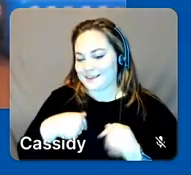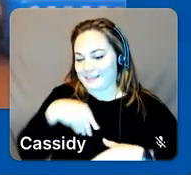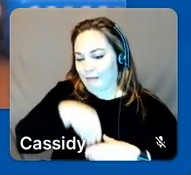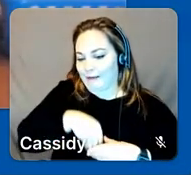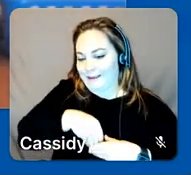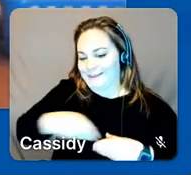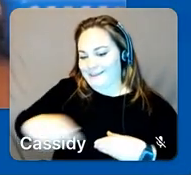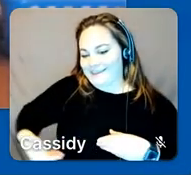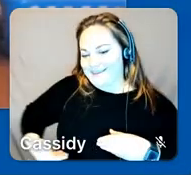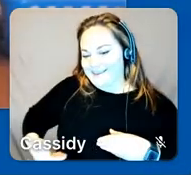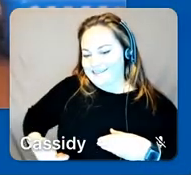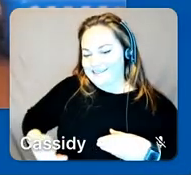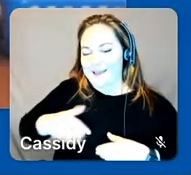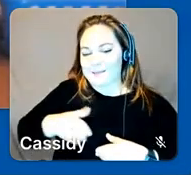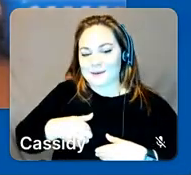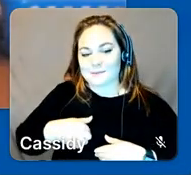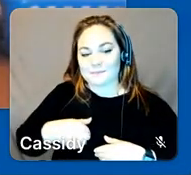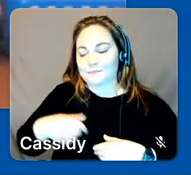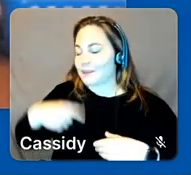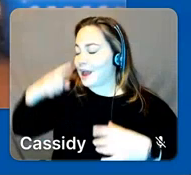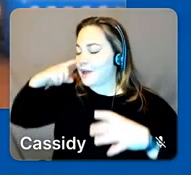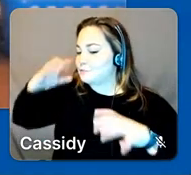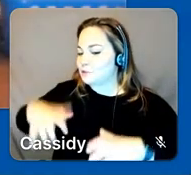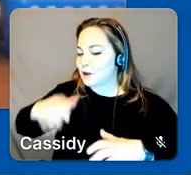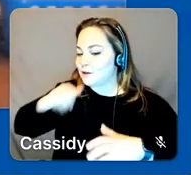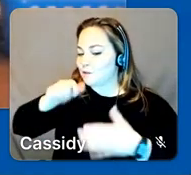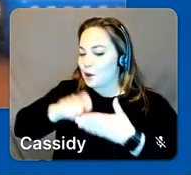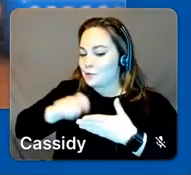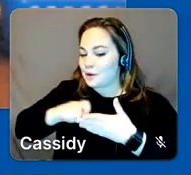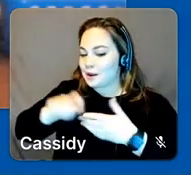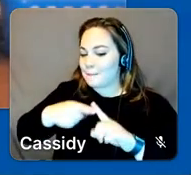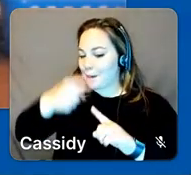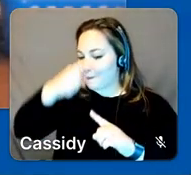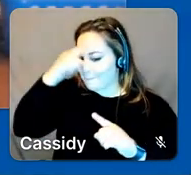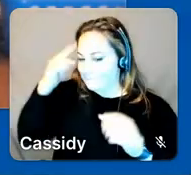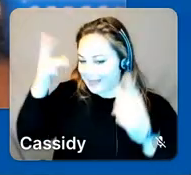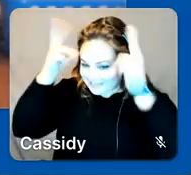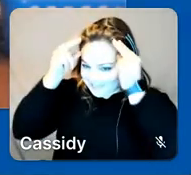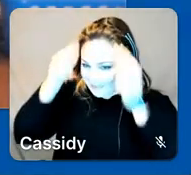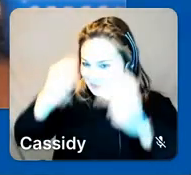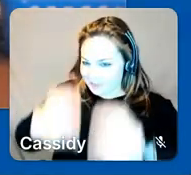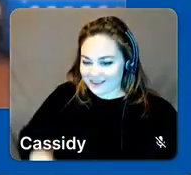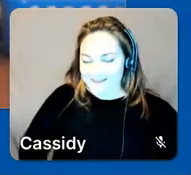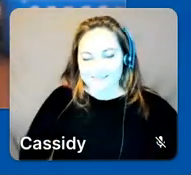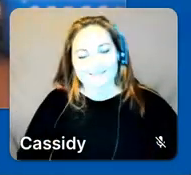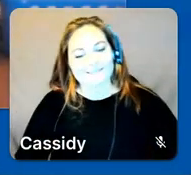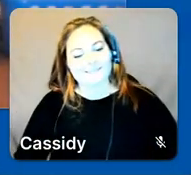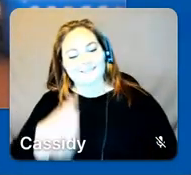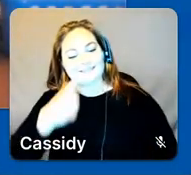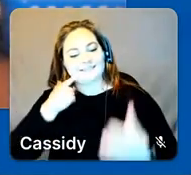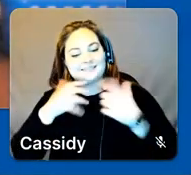of shocked that I haven't written a book about a black stallion. Since